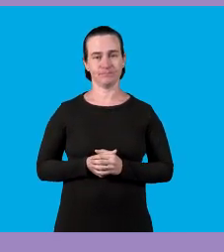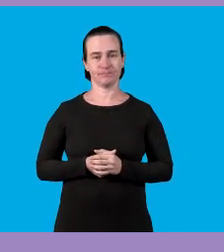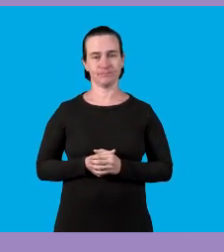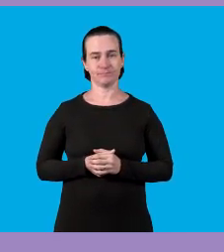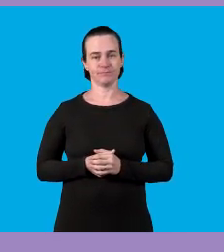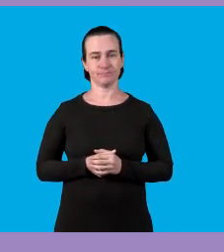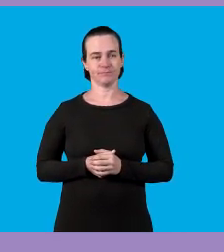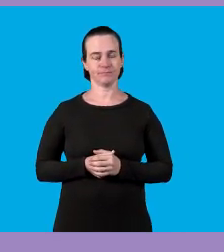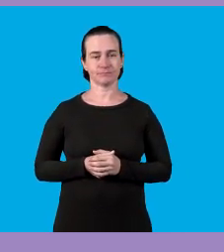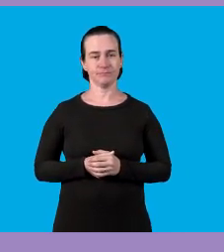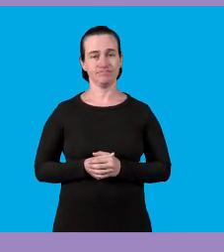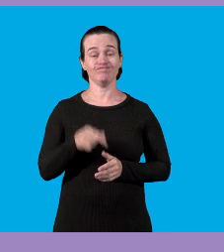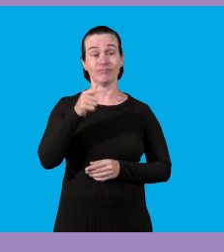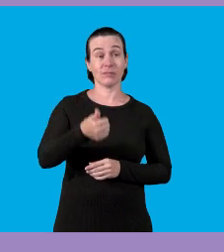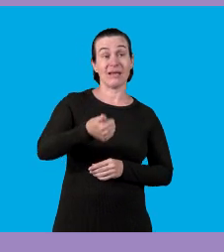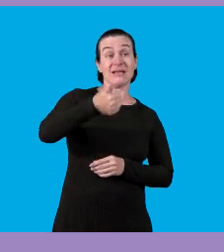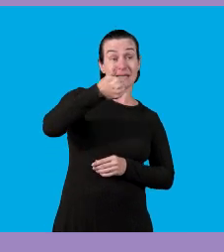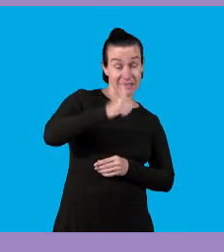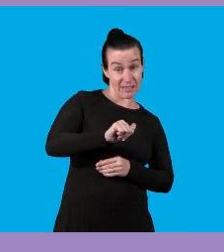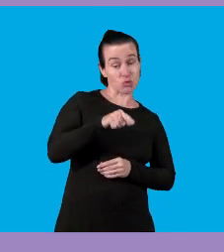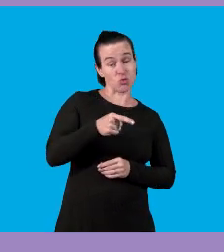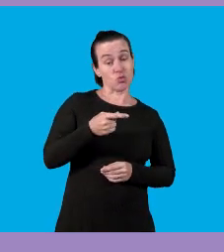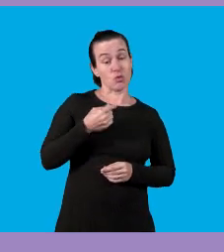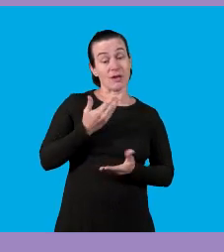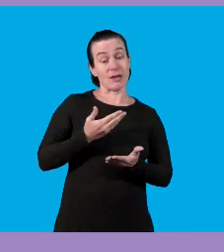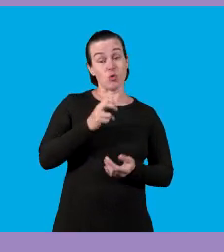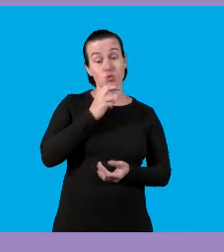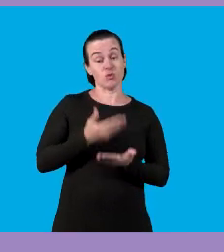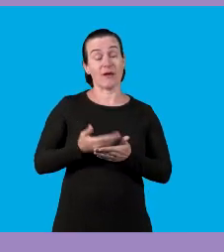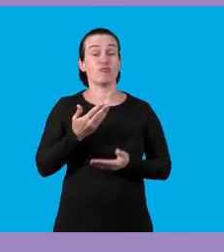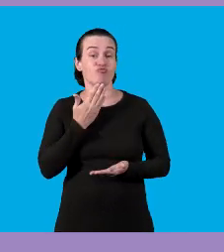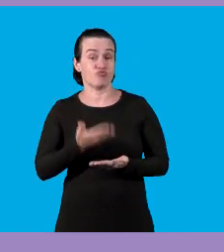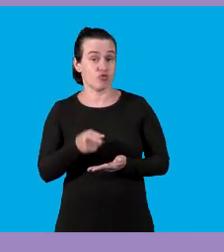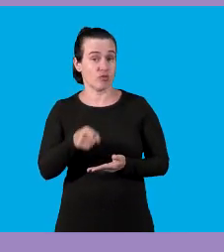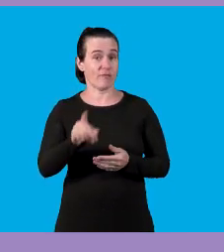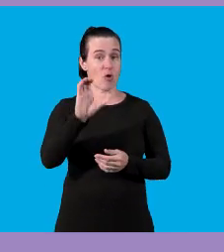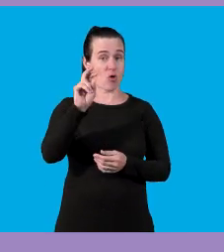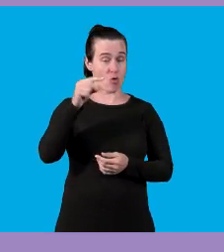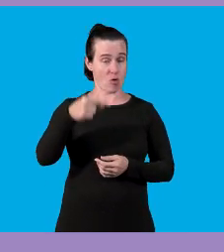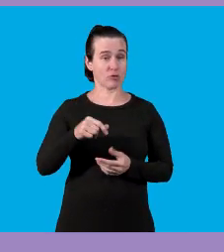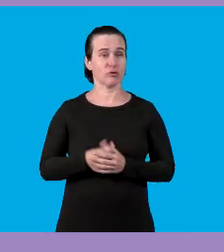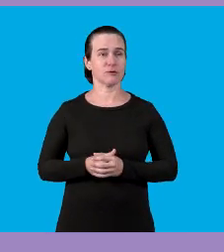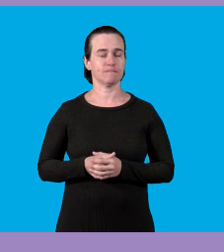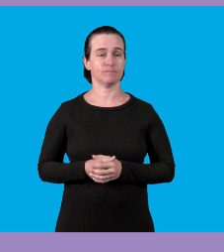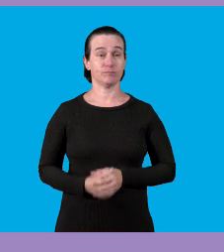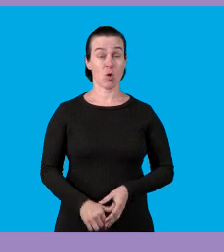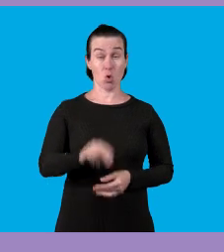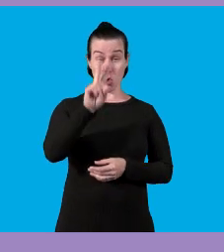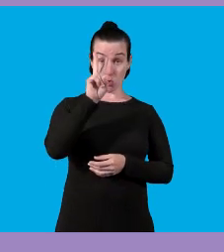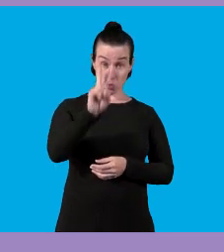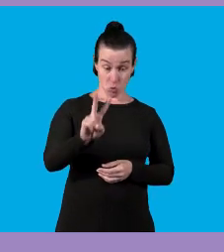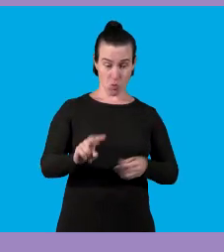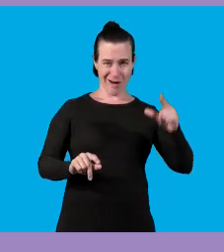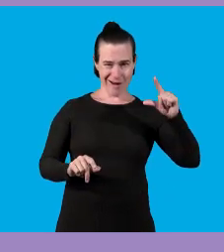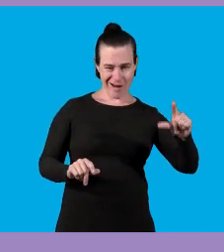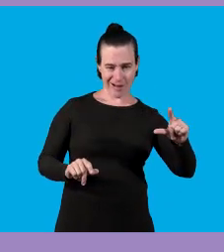to one another. Let's look at the next condition, which is the third condition. Two